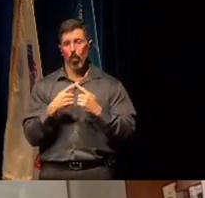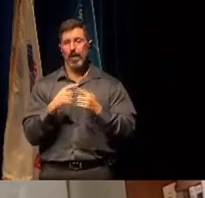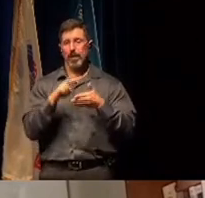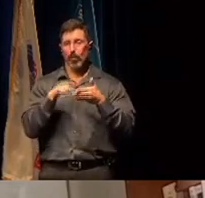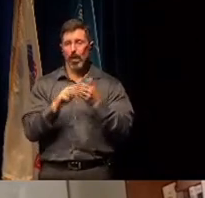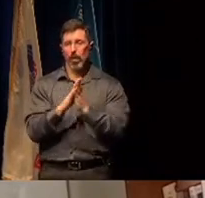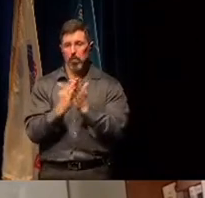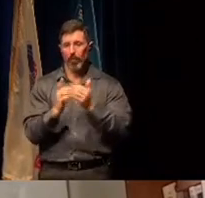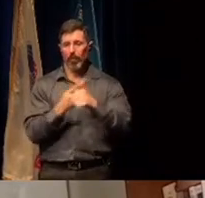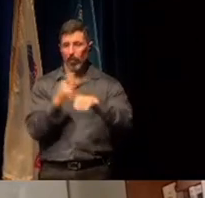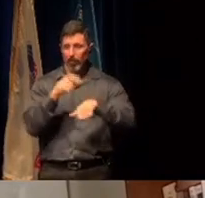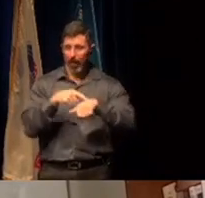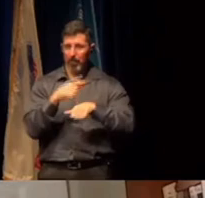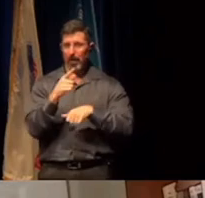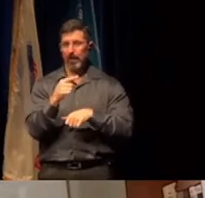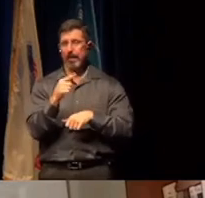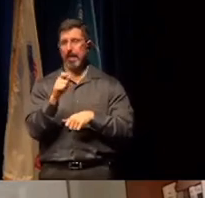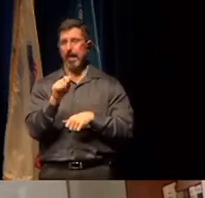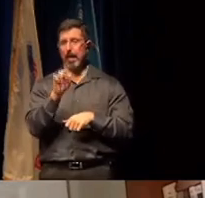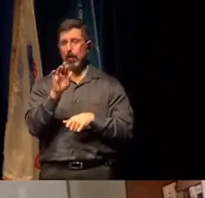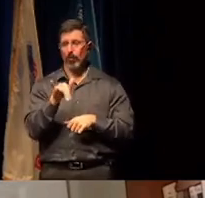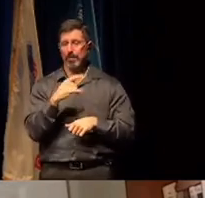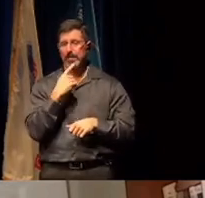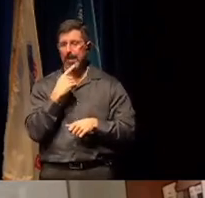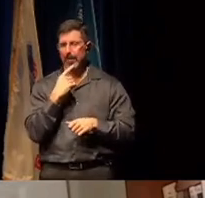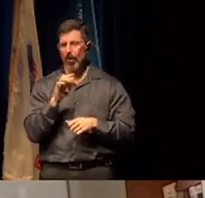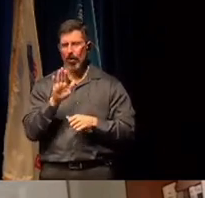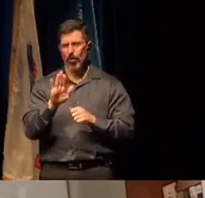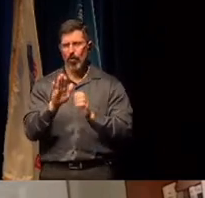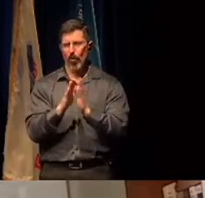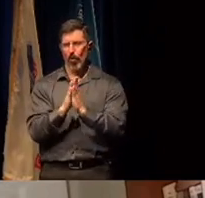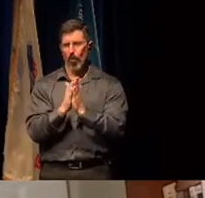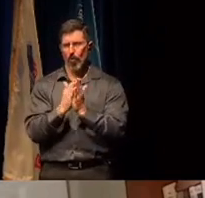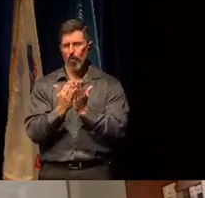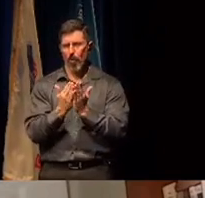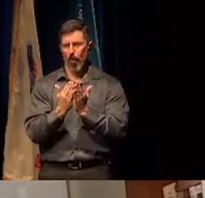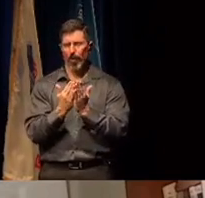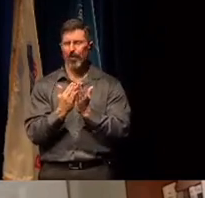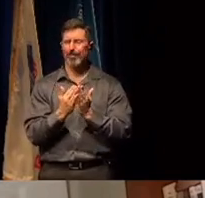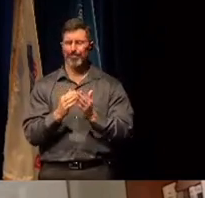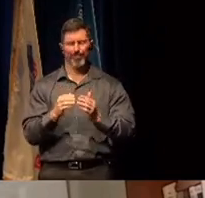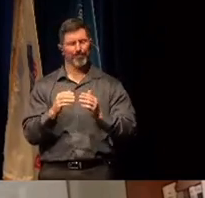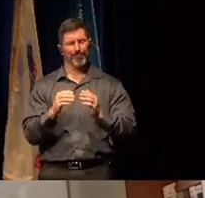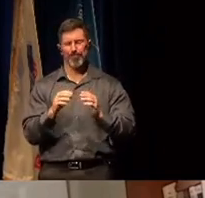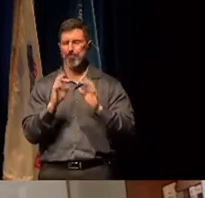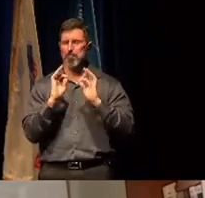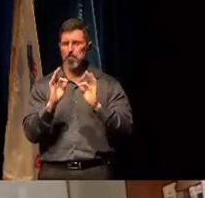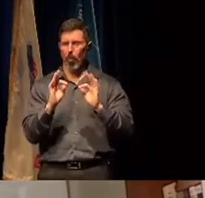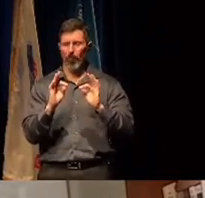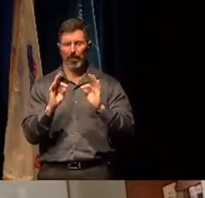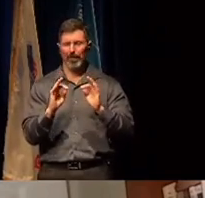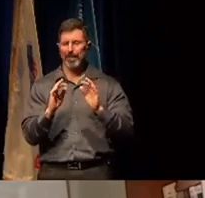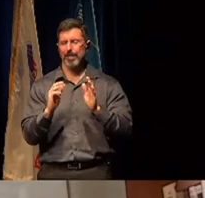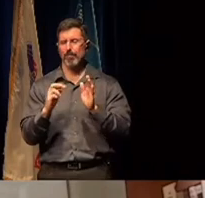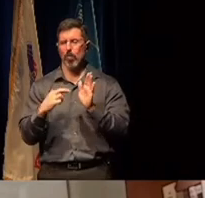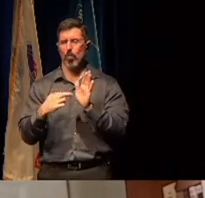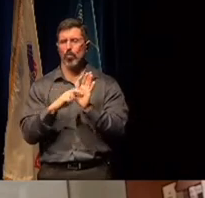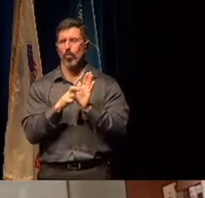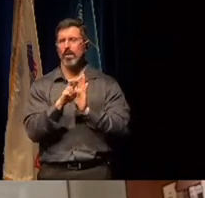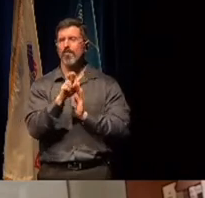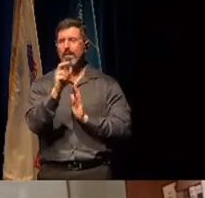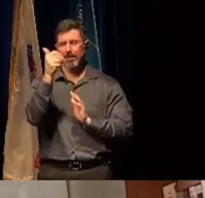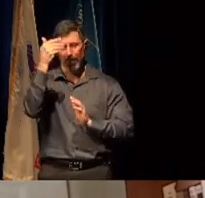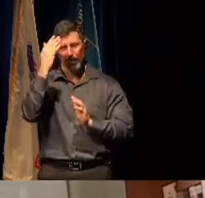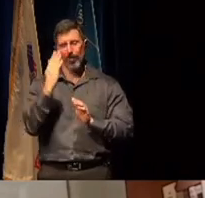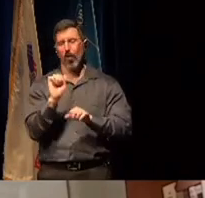saying, "What you have written reflects how God has enabled us to work together. There are many times that as memories come back